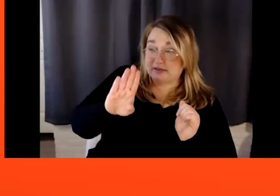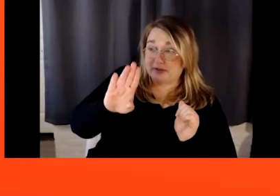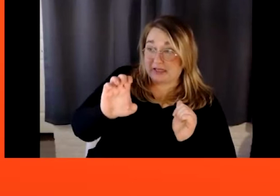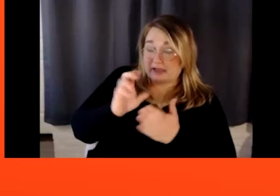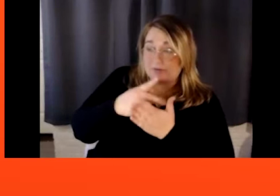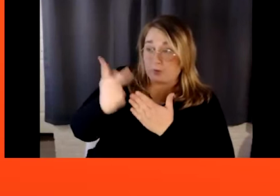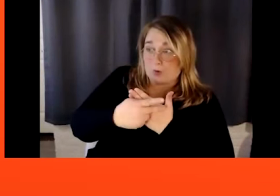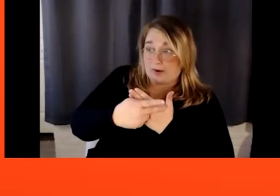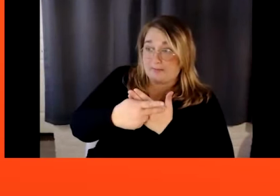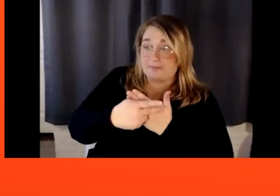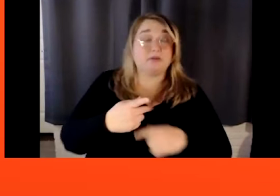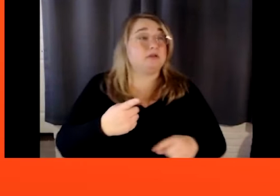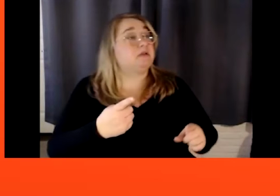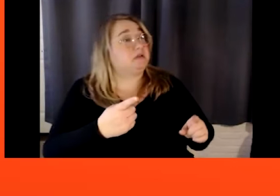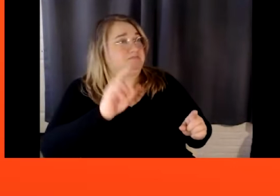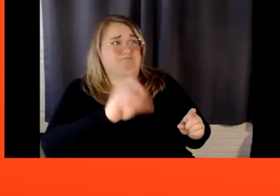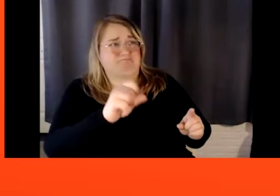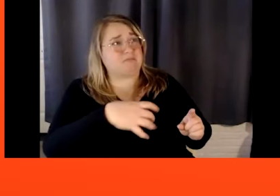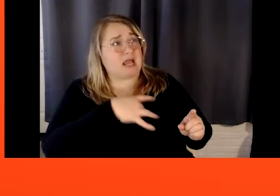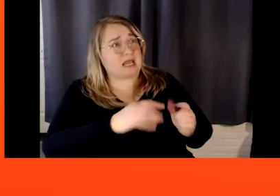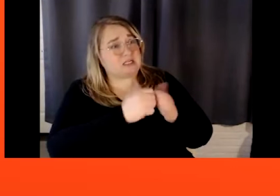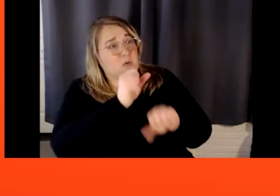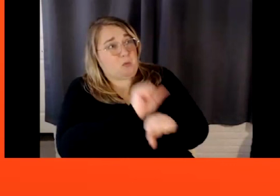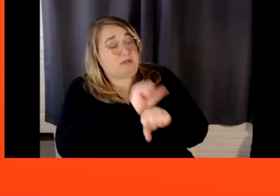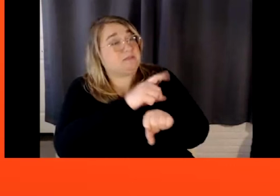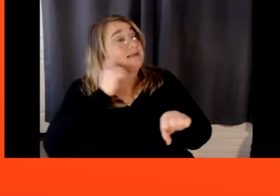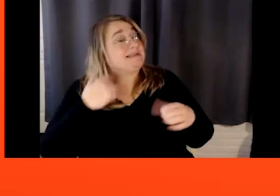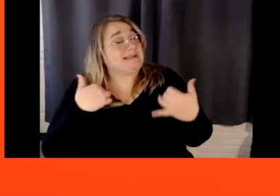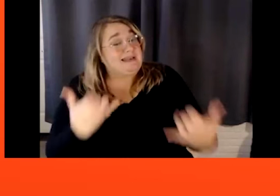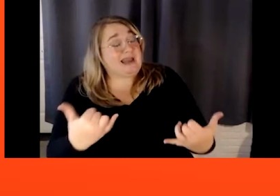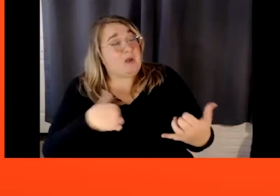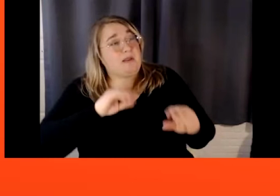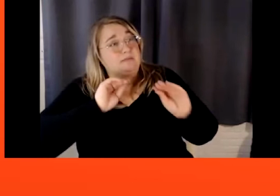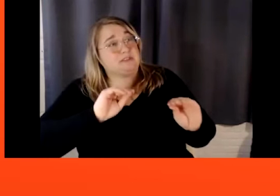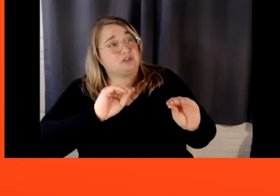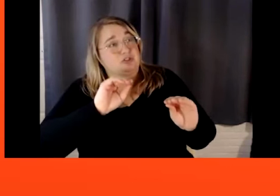I'm liking the way it works. Yeah. Because I'm now teaching in Yeah. that situation.